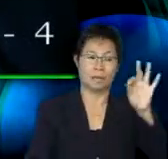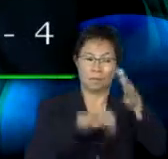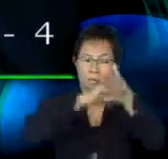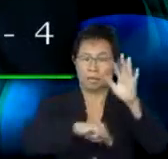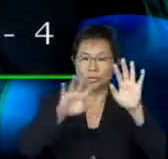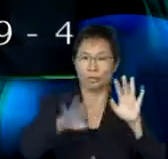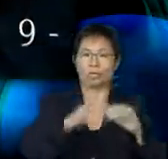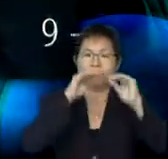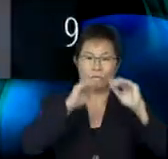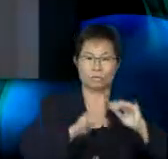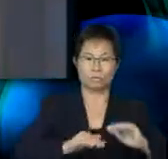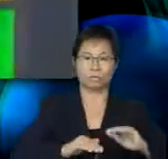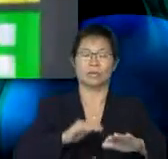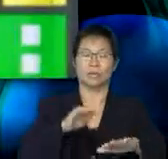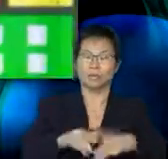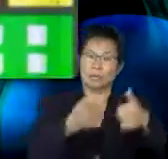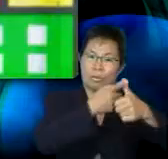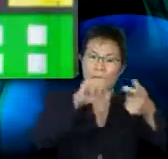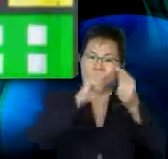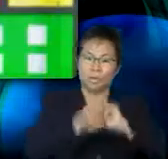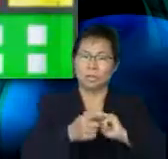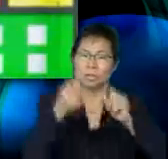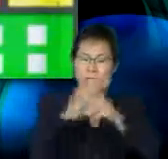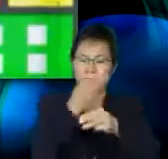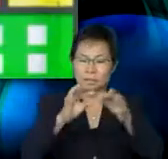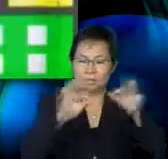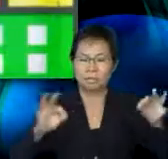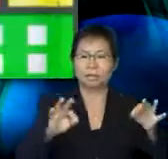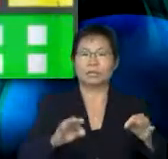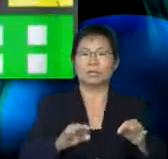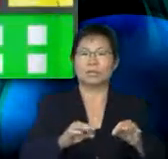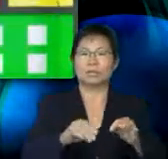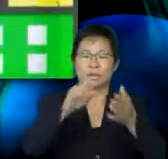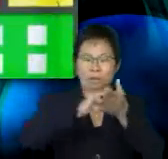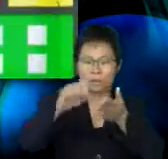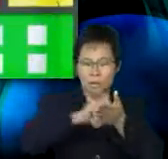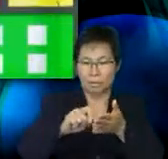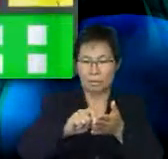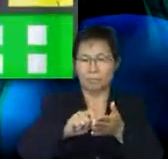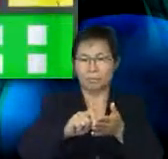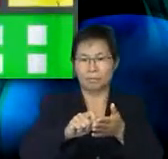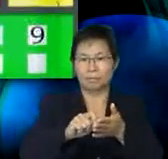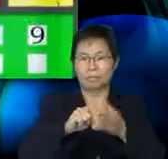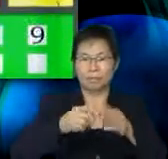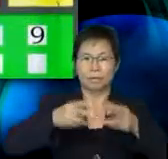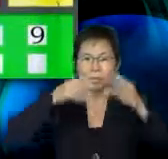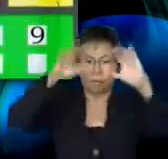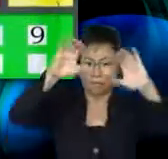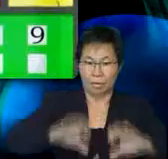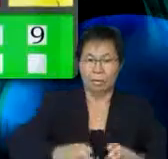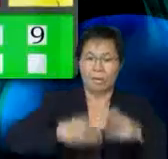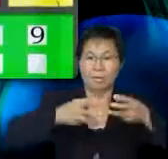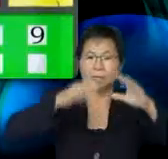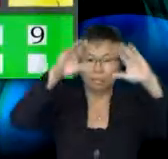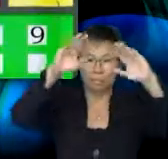Step 1 is to change the mathematical sentence into the standard written method. Place the number 9 block